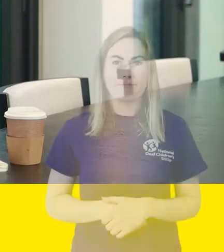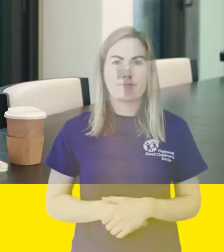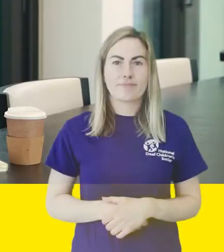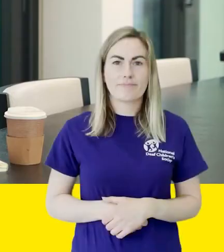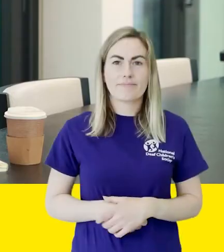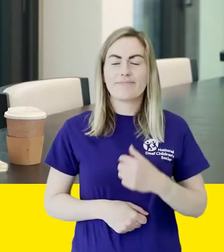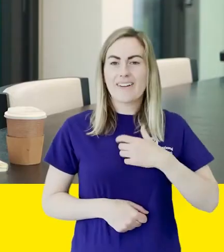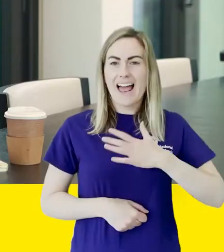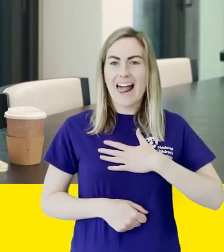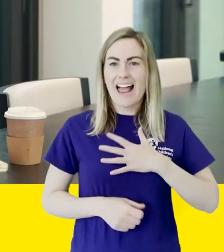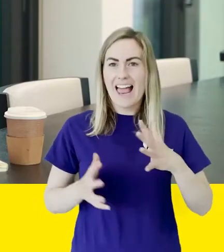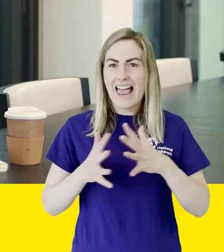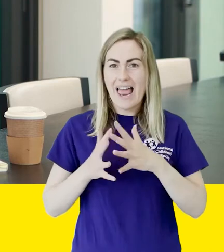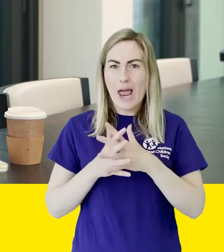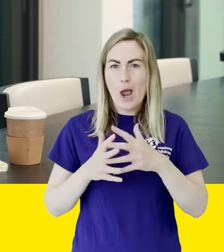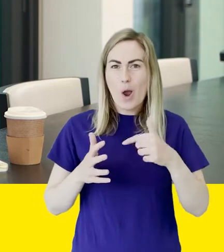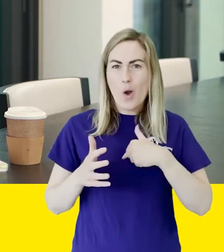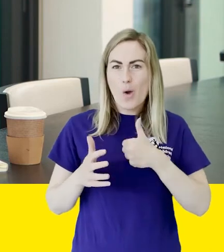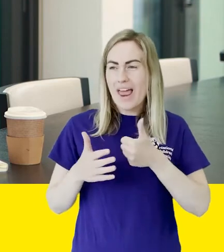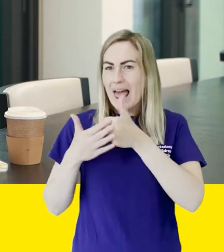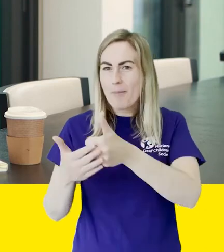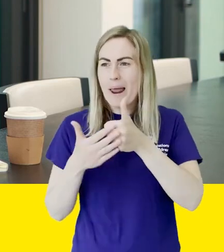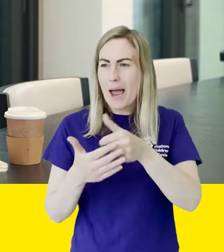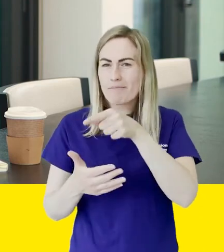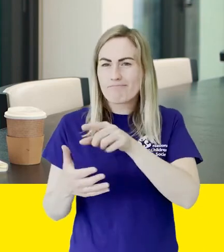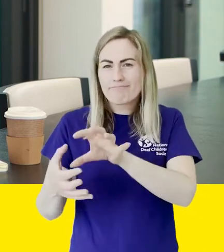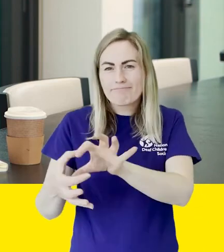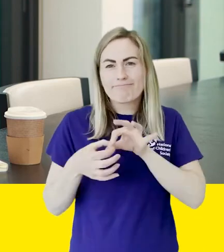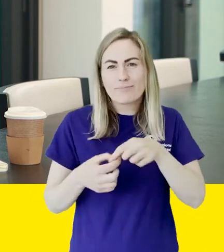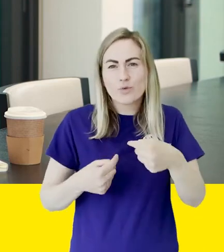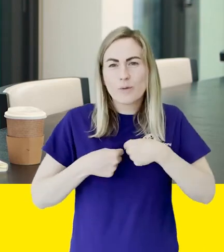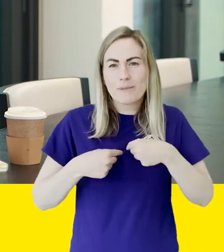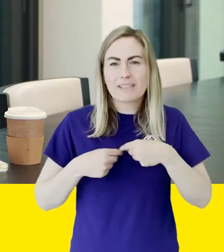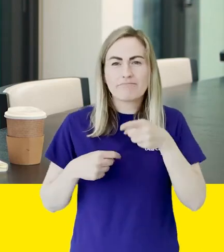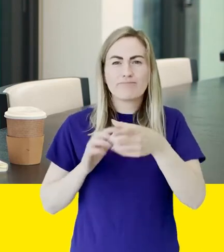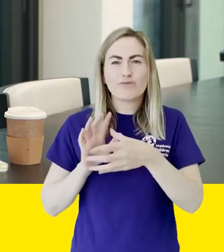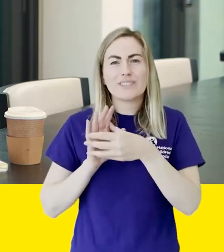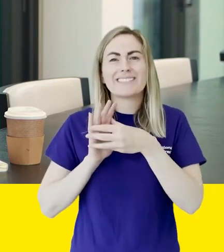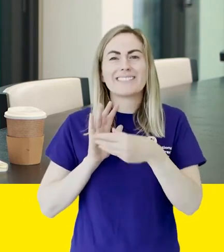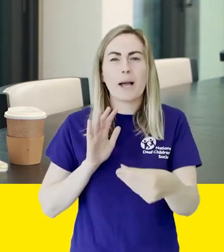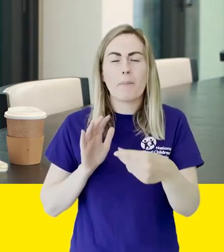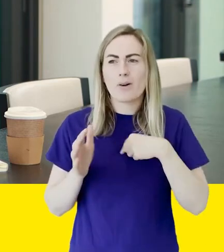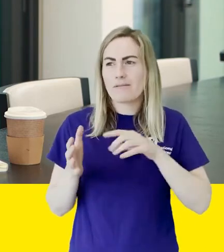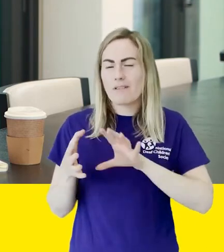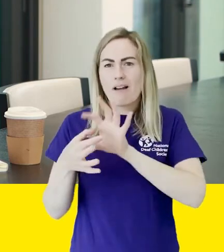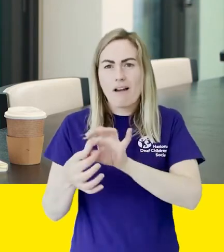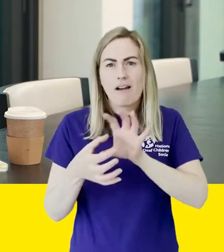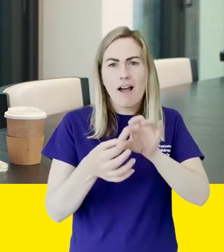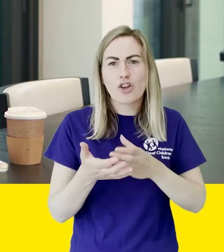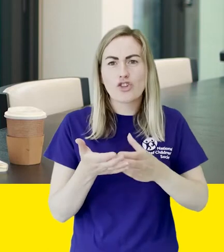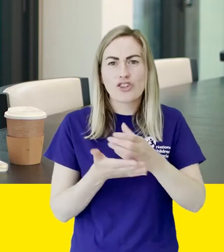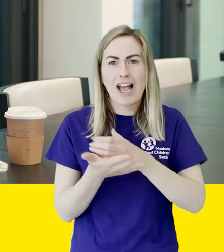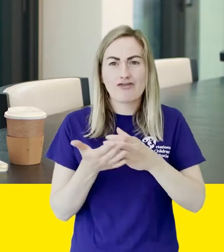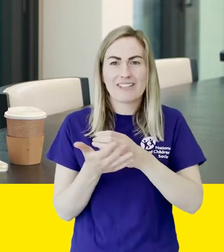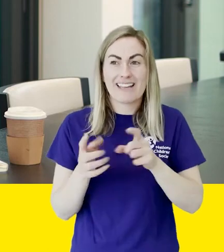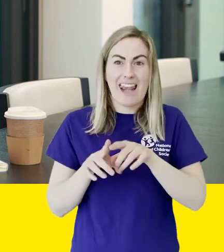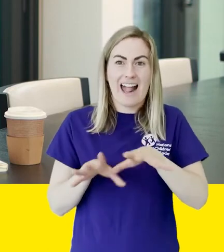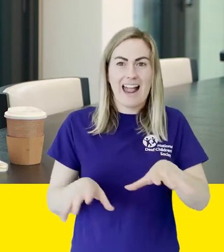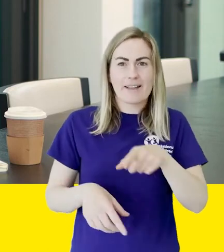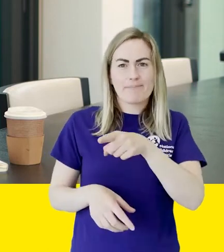I like how I can champion causes that are really close to my heart. For example,